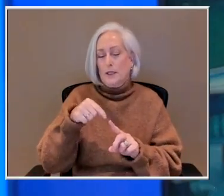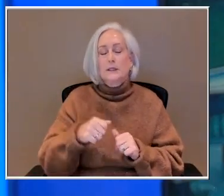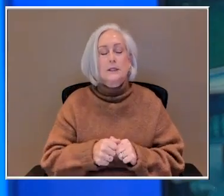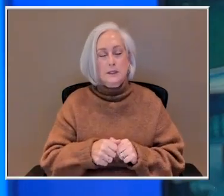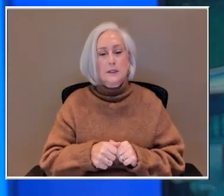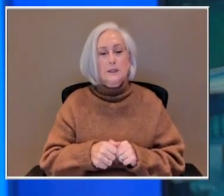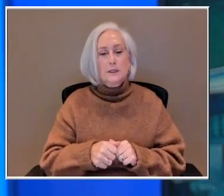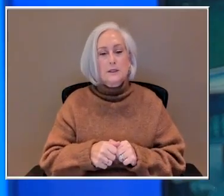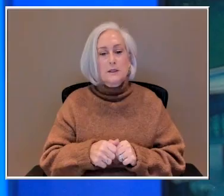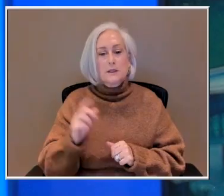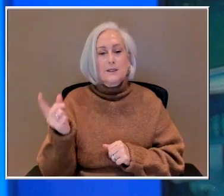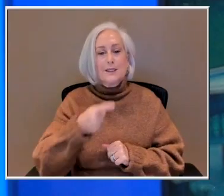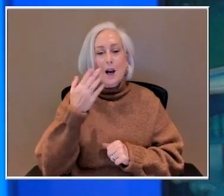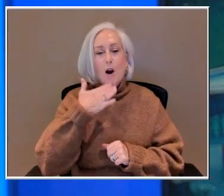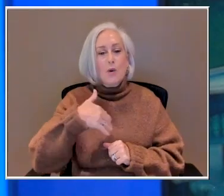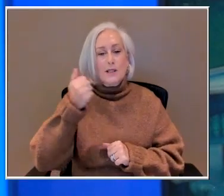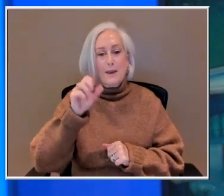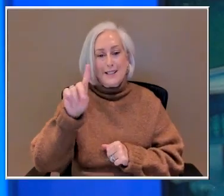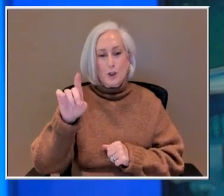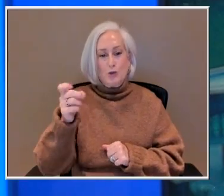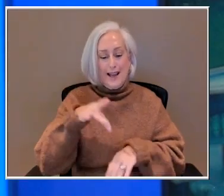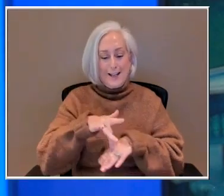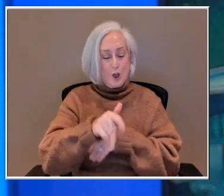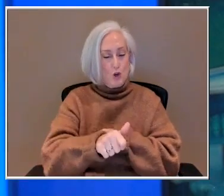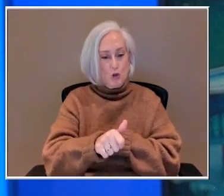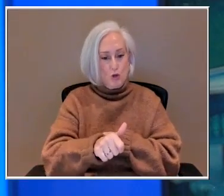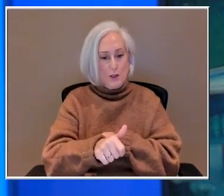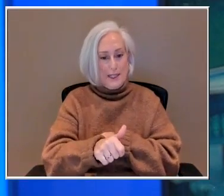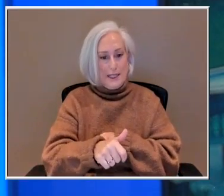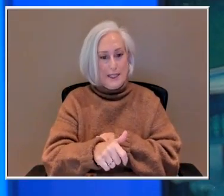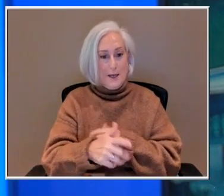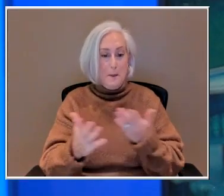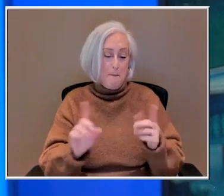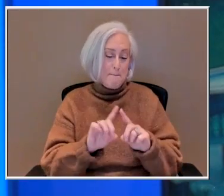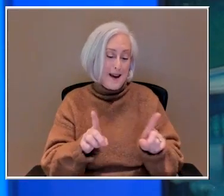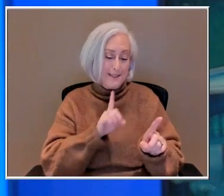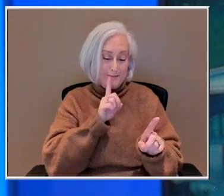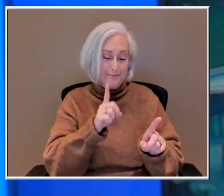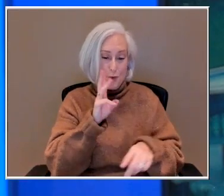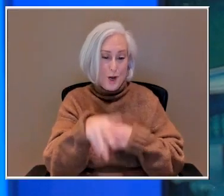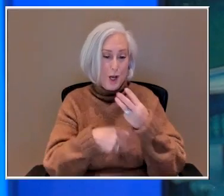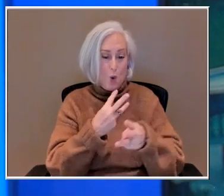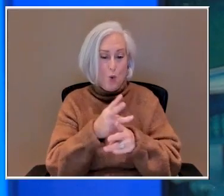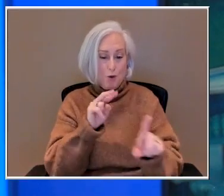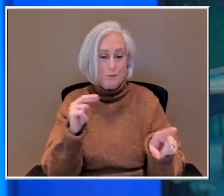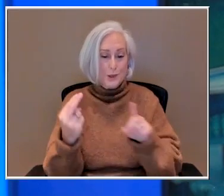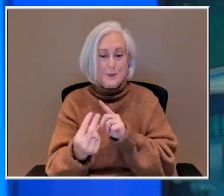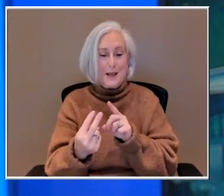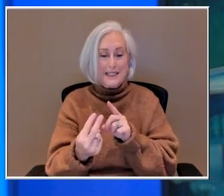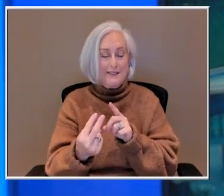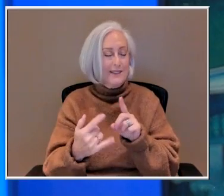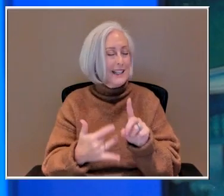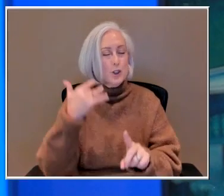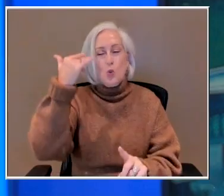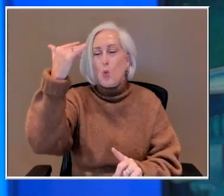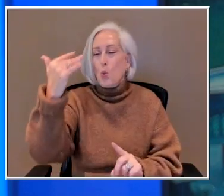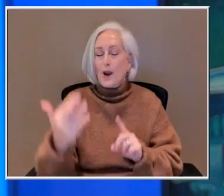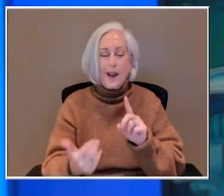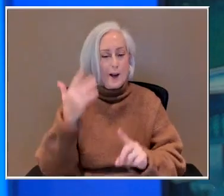to diagnose early. The reality is it is very rare to see an